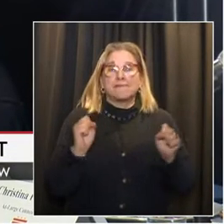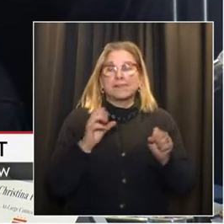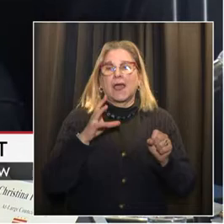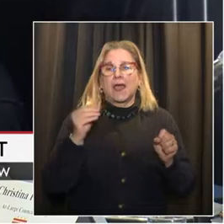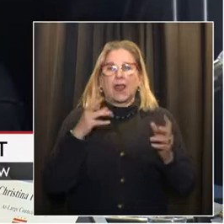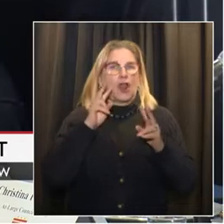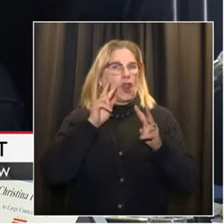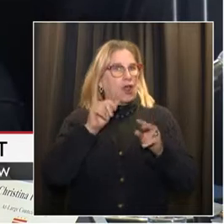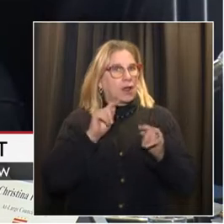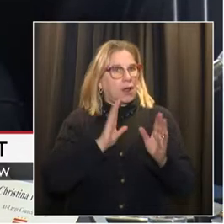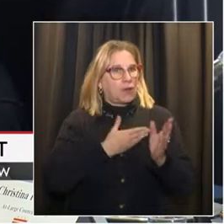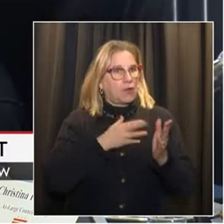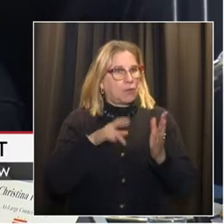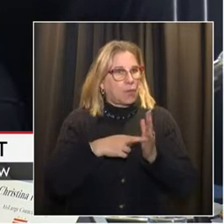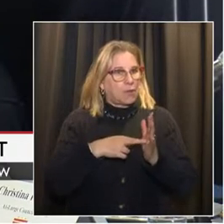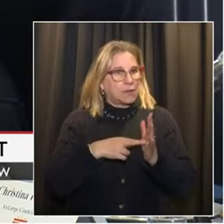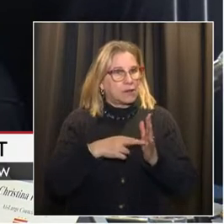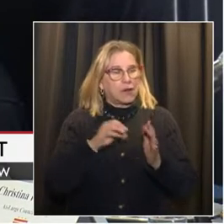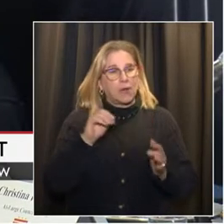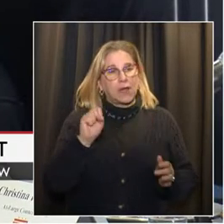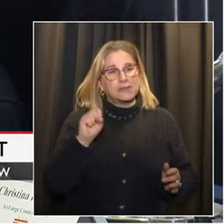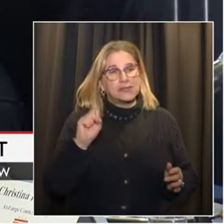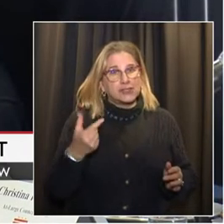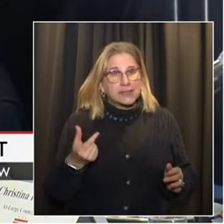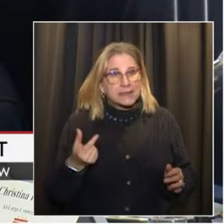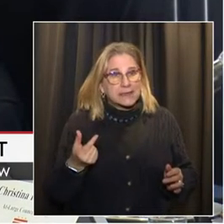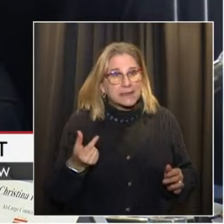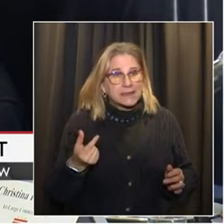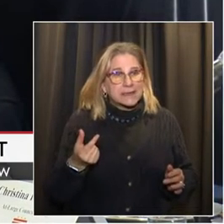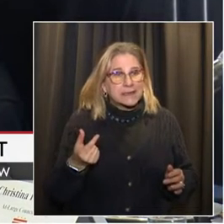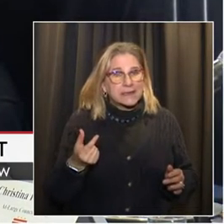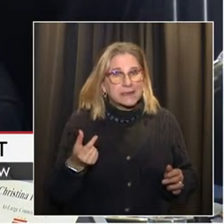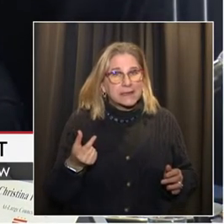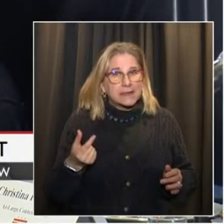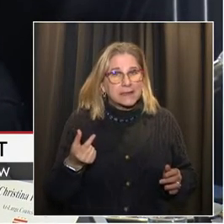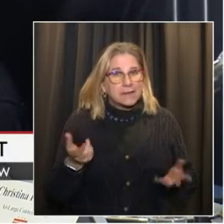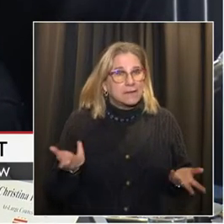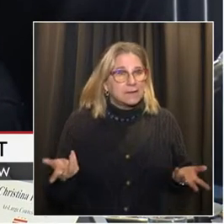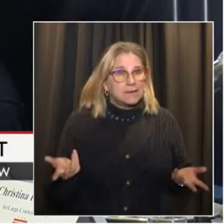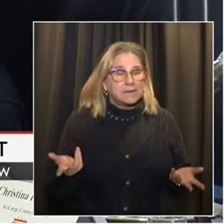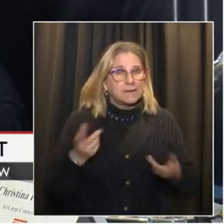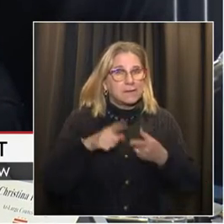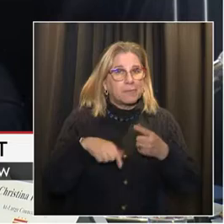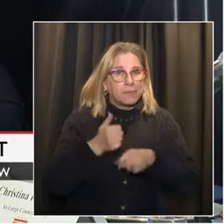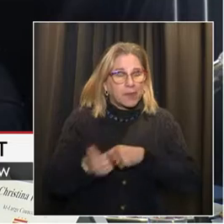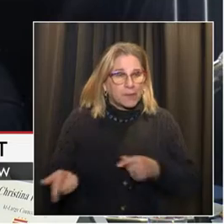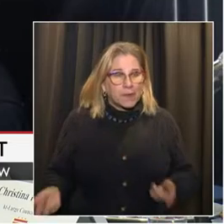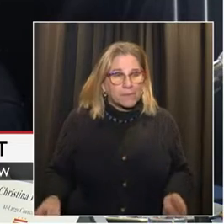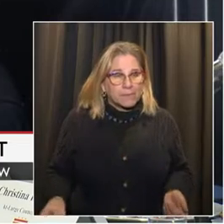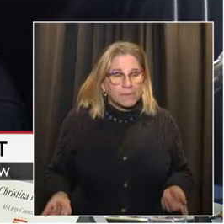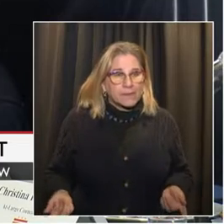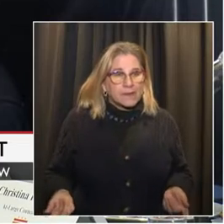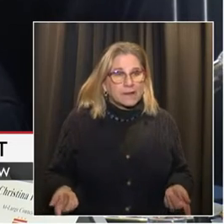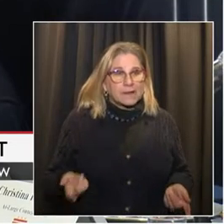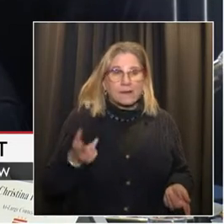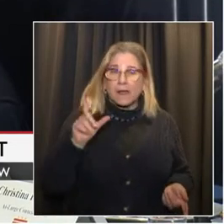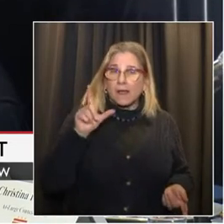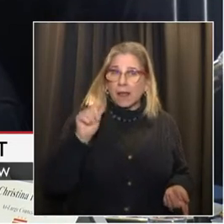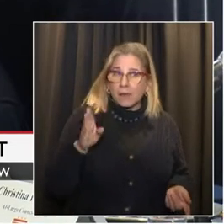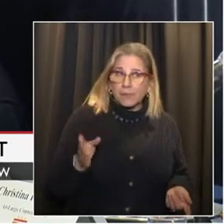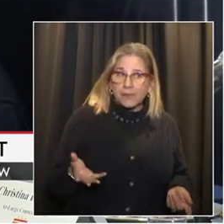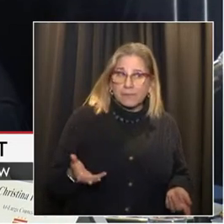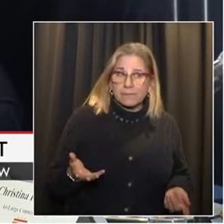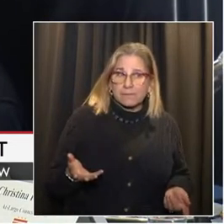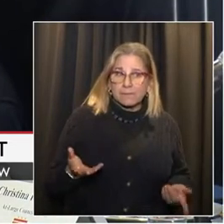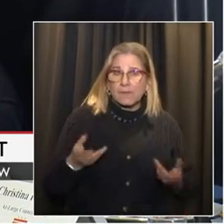discredit the lab. The lab lost accreditation, and we've got to face that if we're going to fix these issues. But I also want to make sure as we